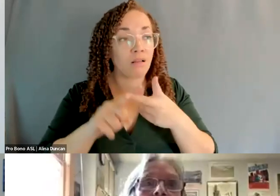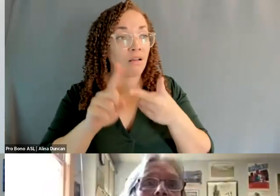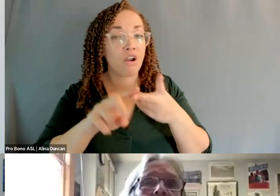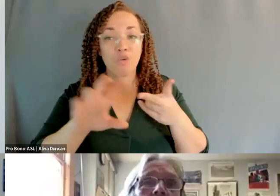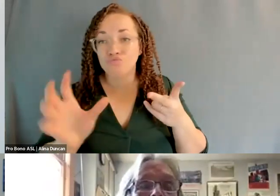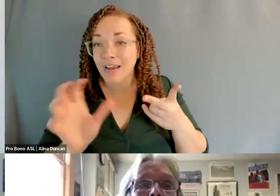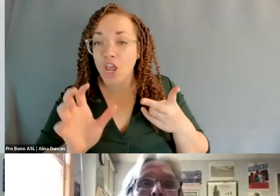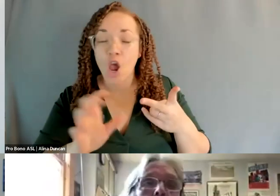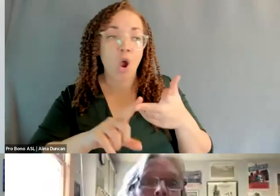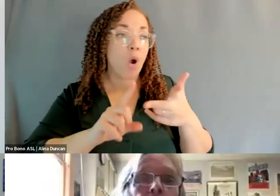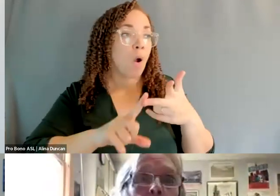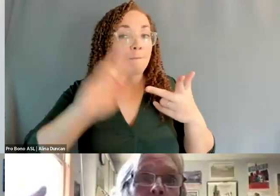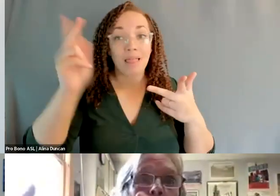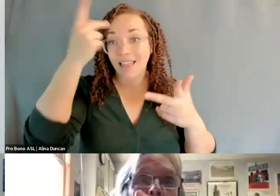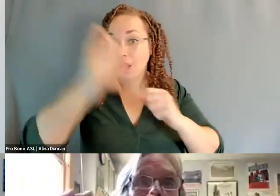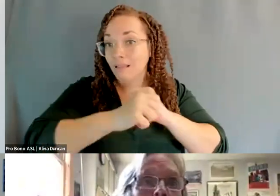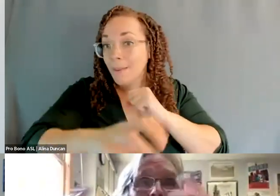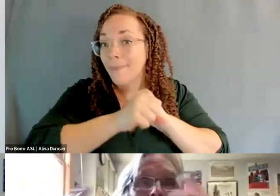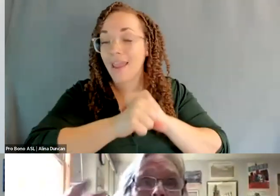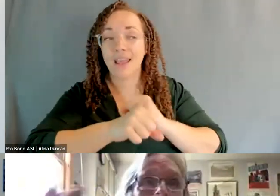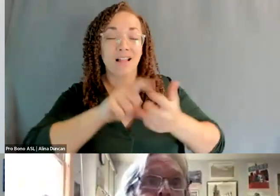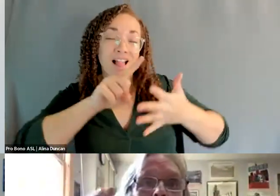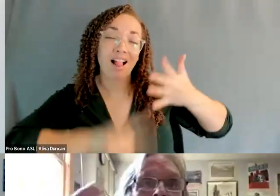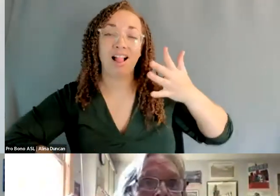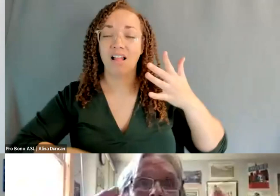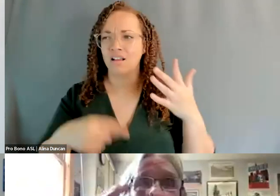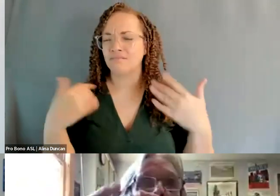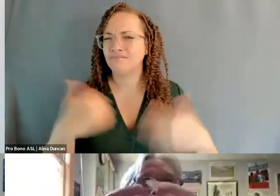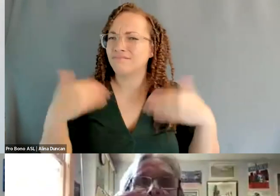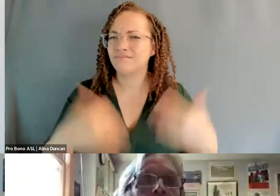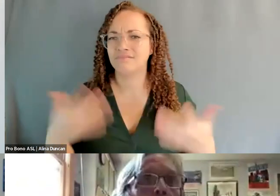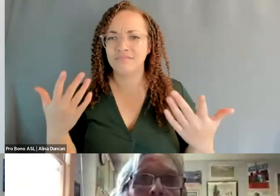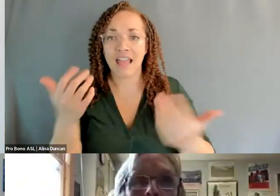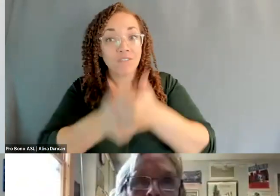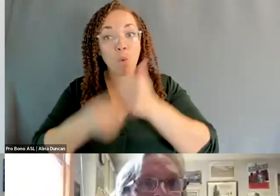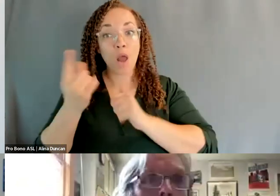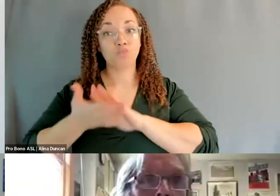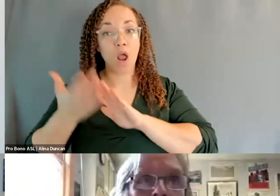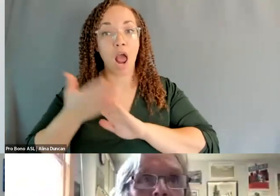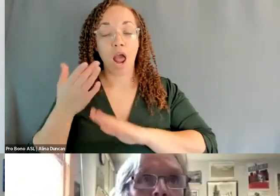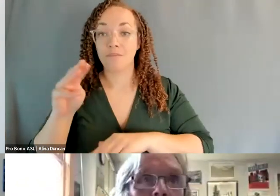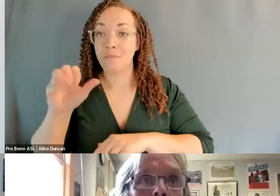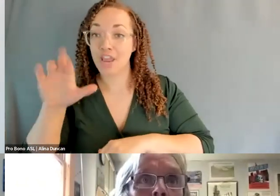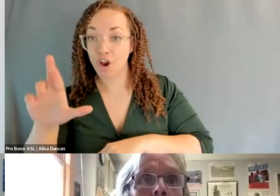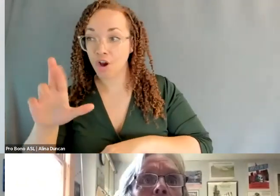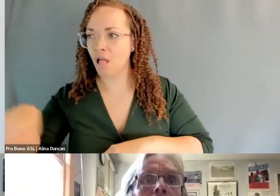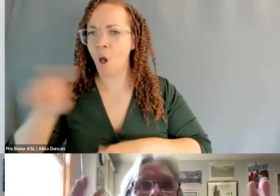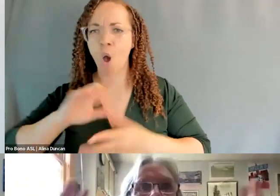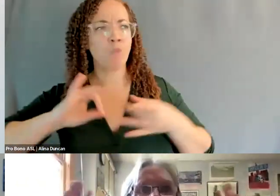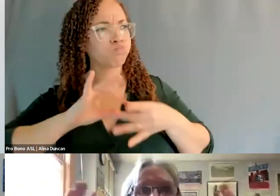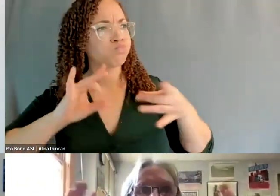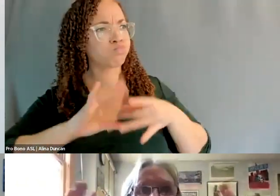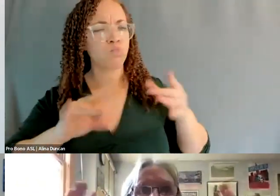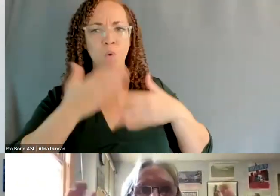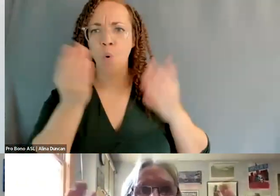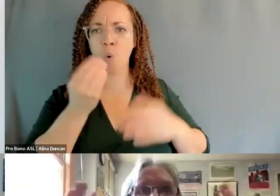campaigns. My God, everybody running for mayor equates crime and homelessness. You would think that they were intersectional with each other. And so